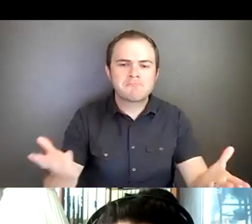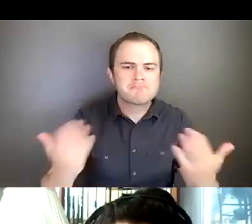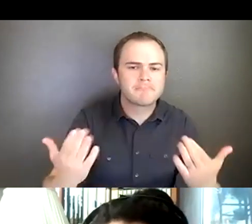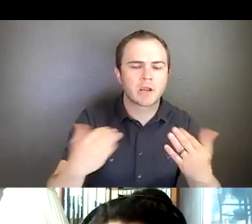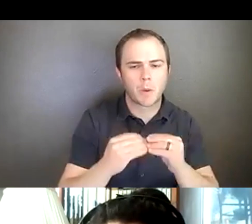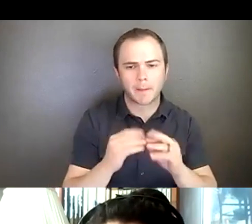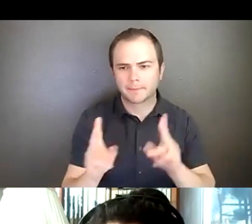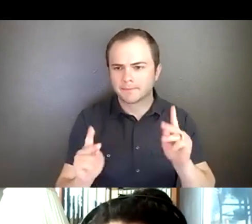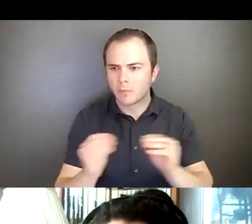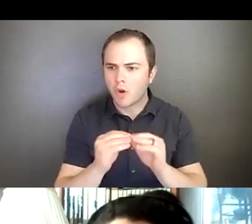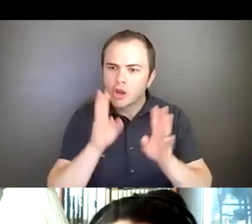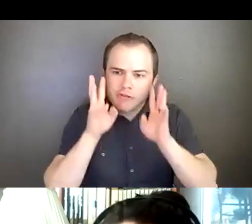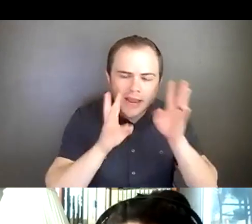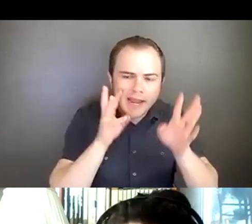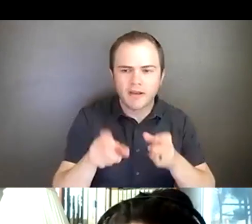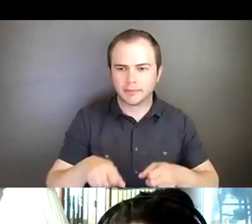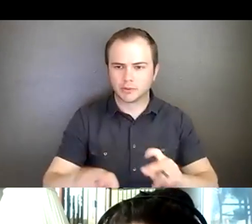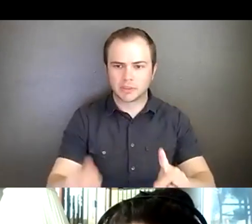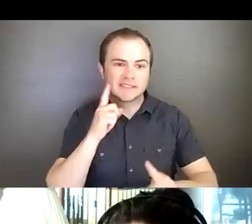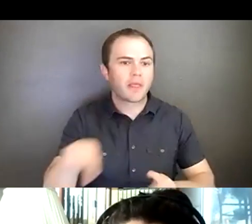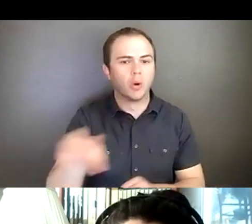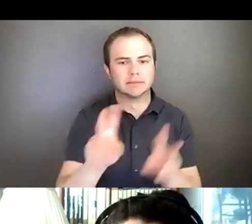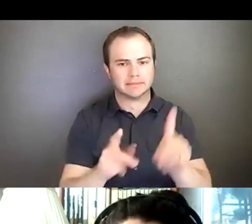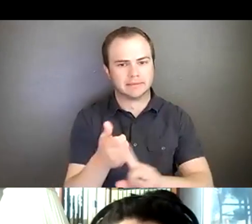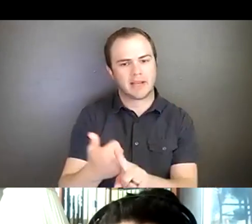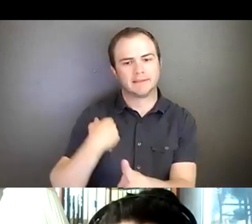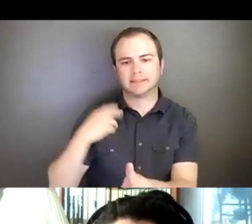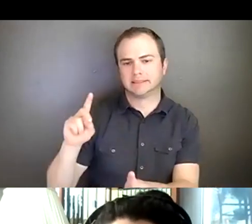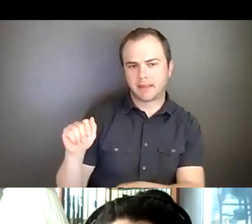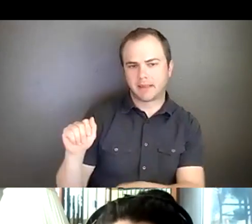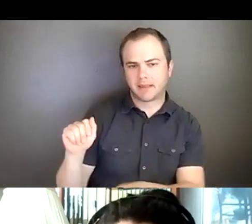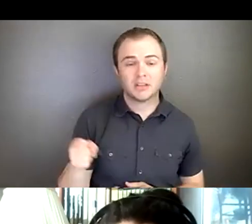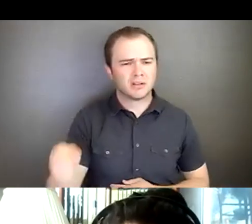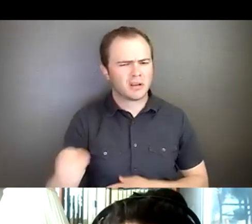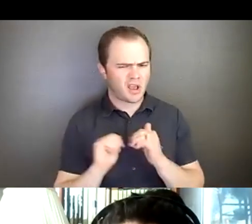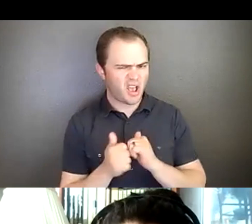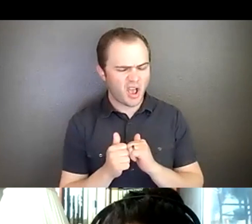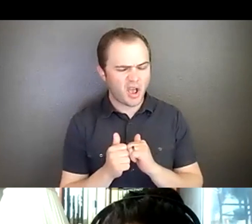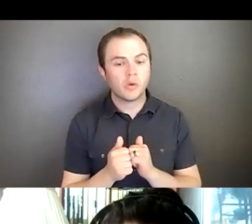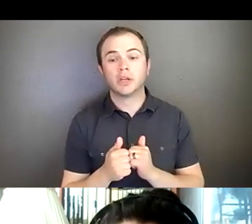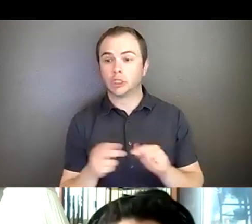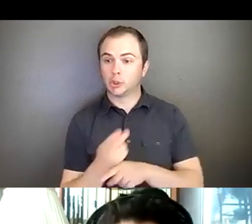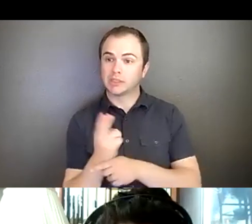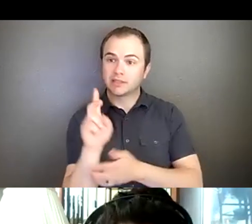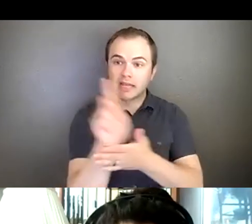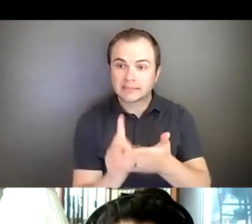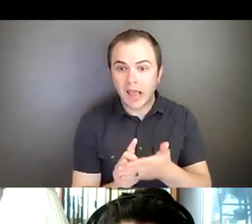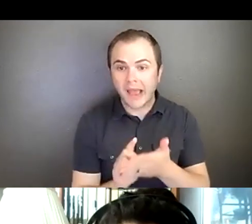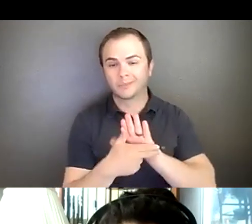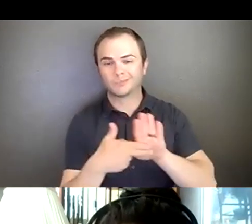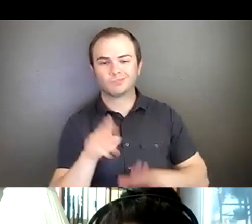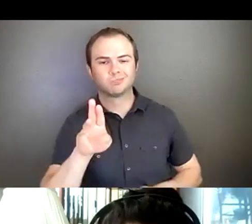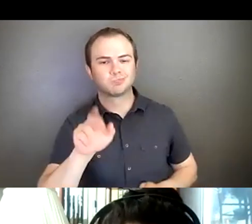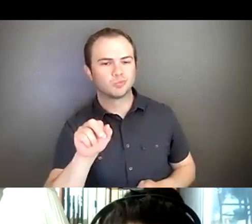and economic opportunities for people with disabilities. She does this through the power of design, branding, and most importantly,